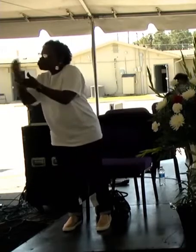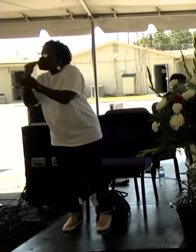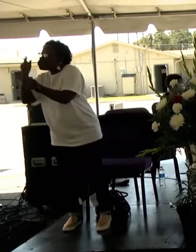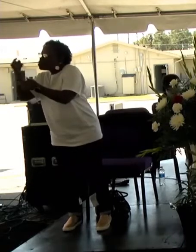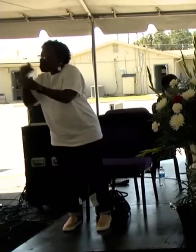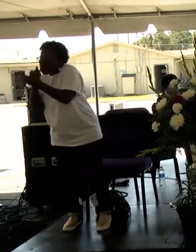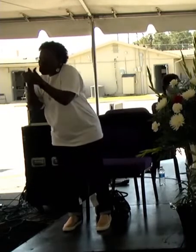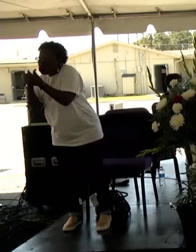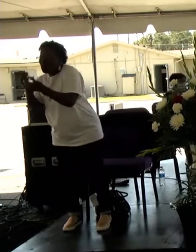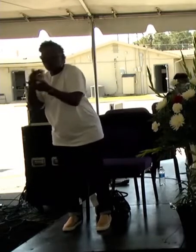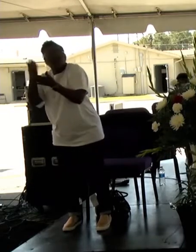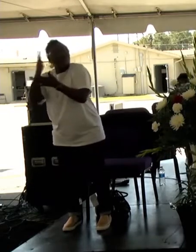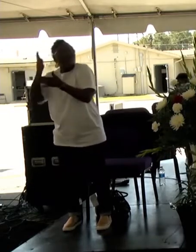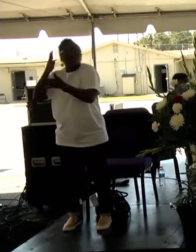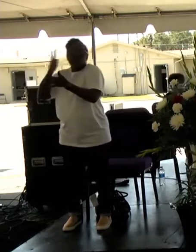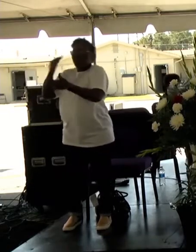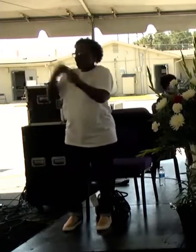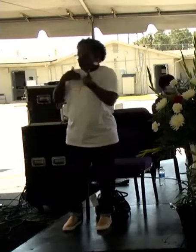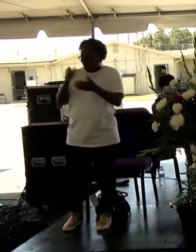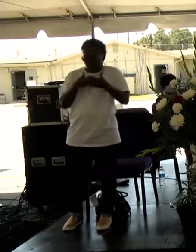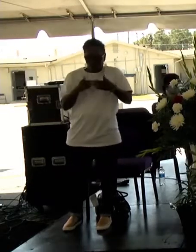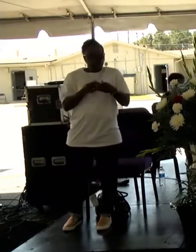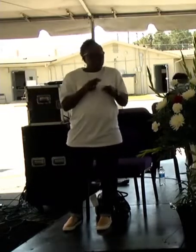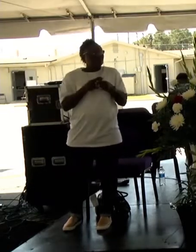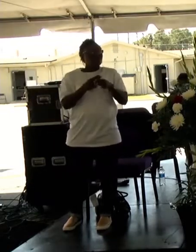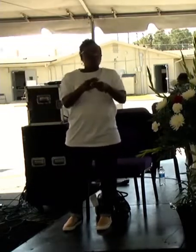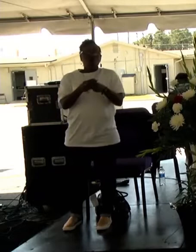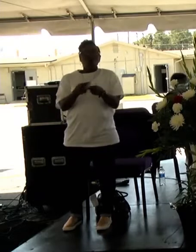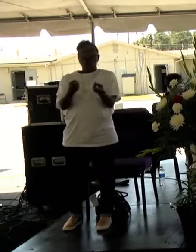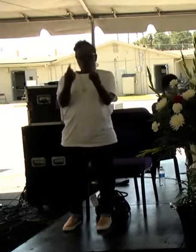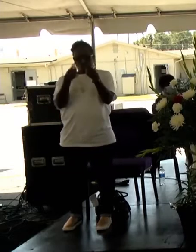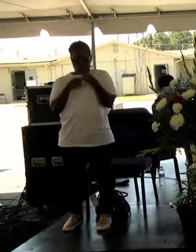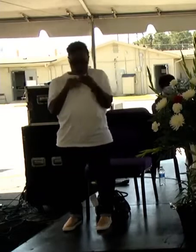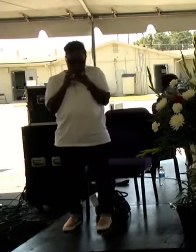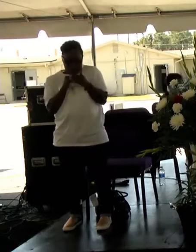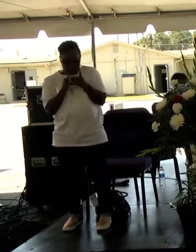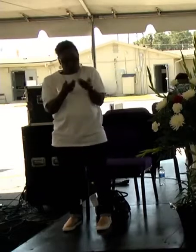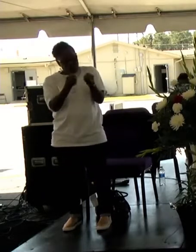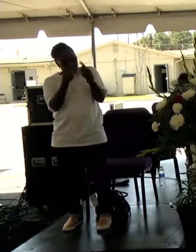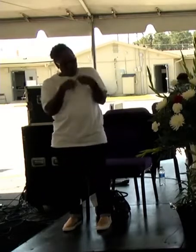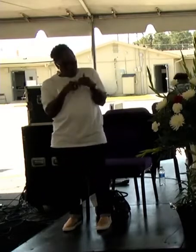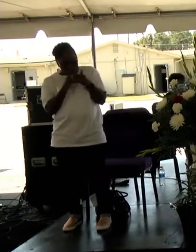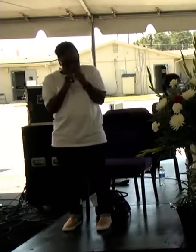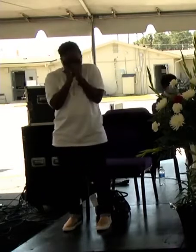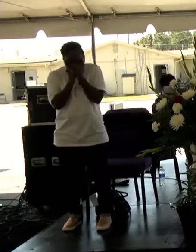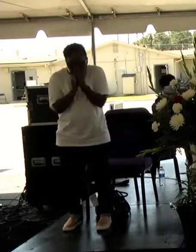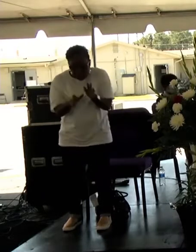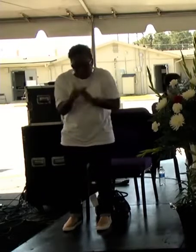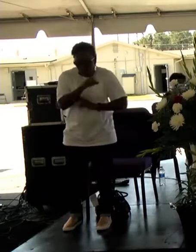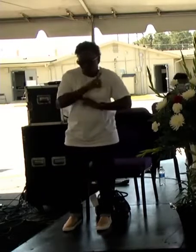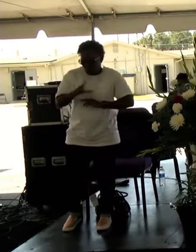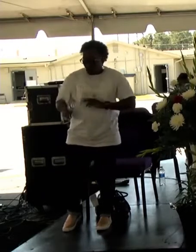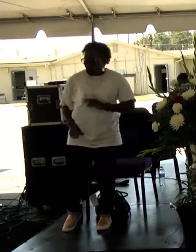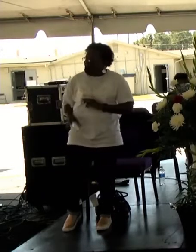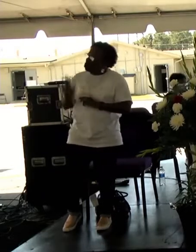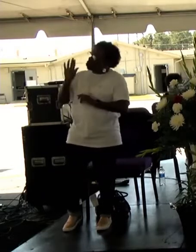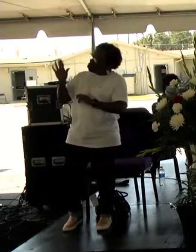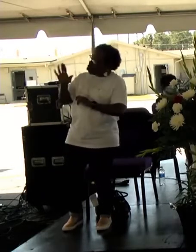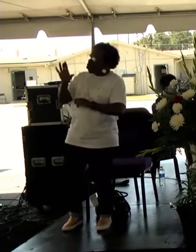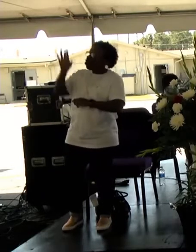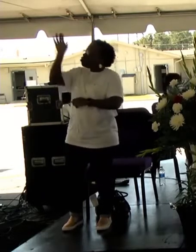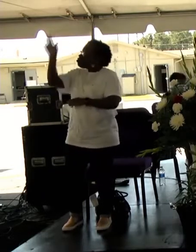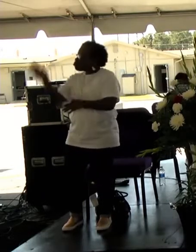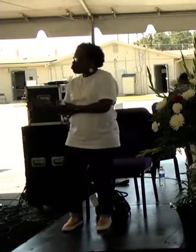a song called Draw Me Nearer. Draw me nearer, blessed Lord, to thy cross, to thy precious bleeding side. Draw